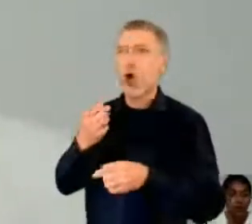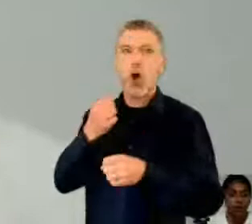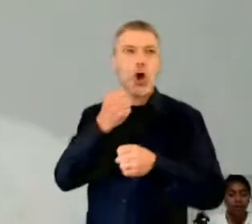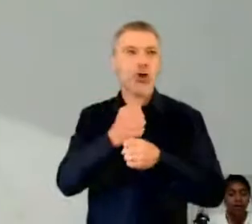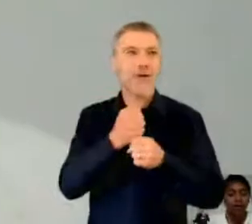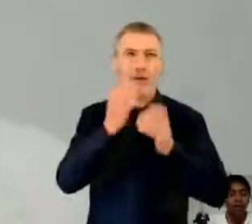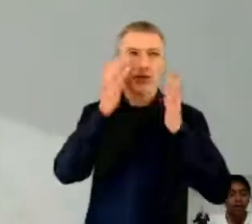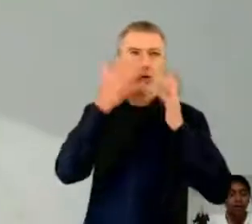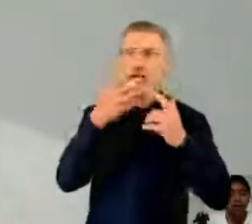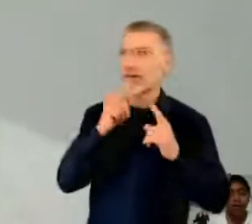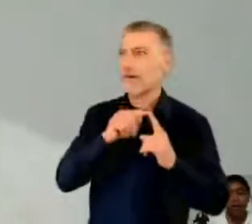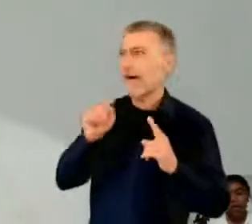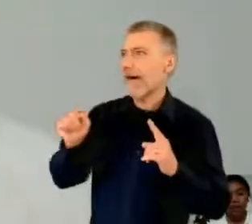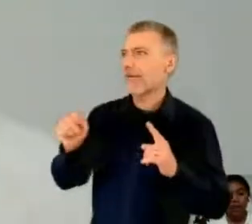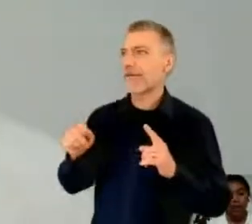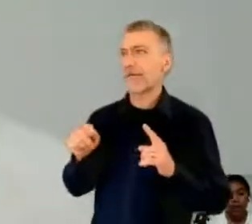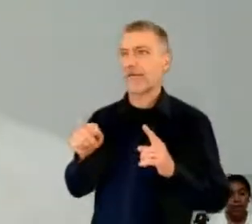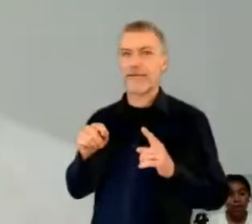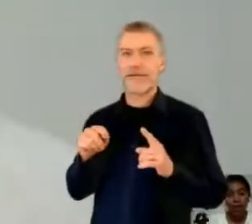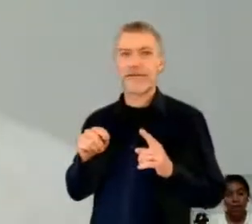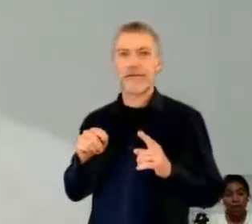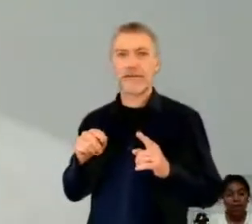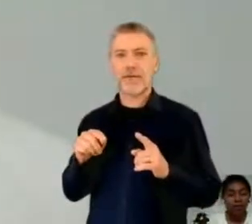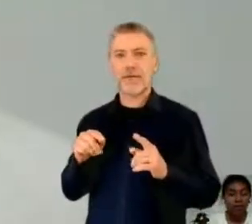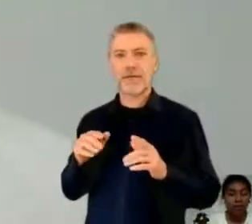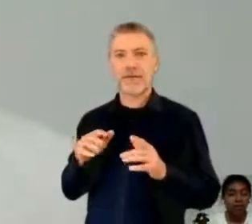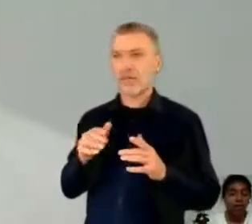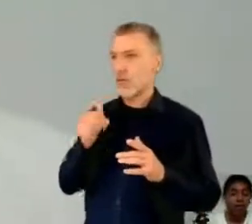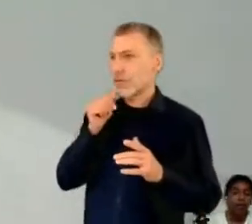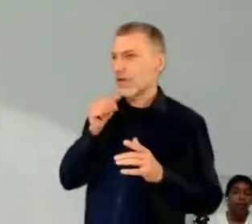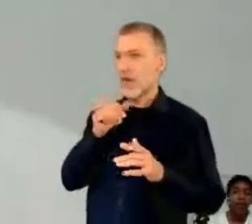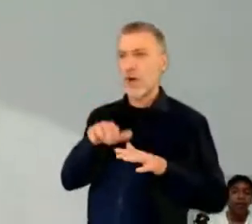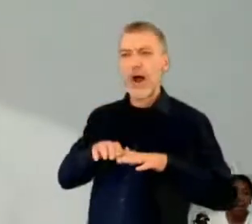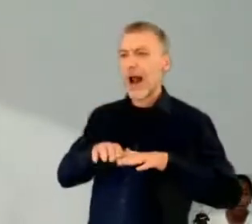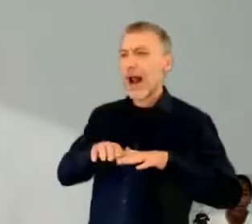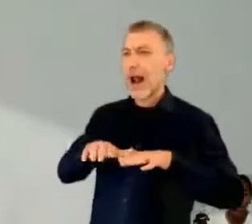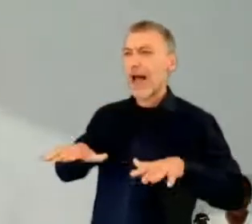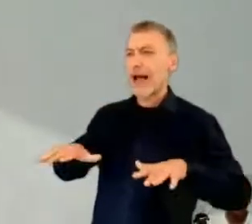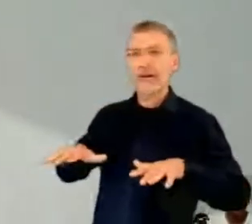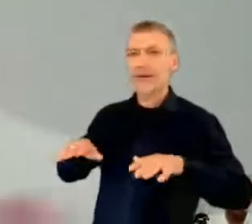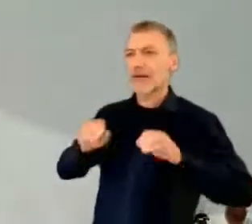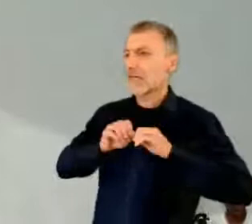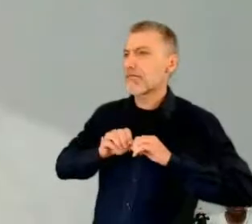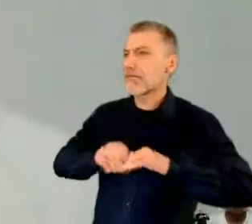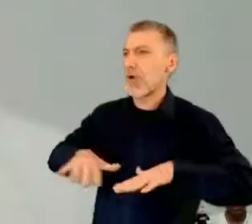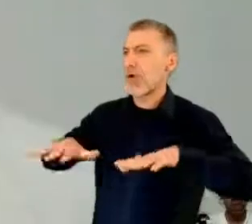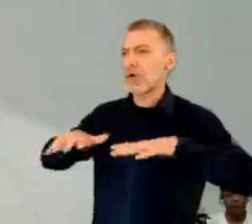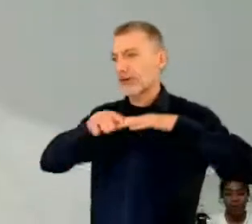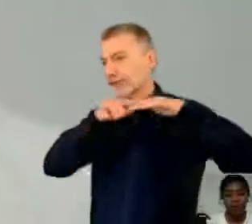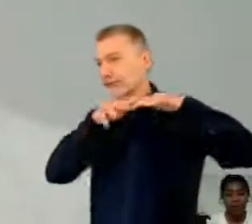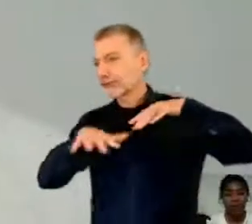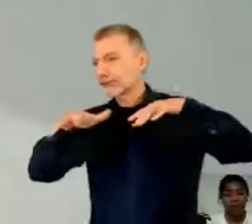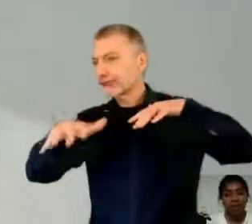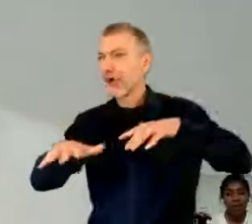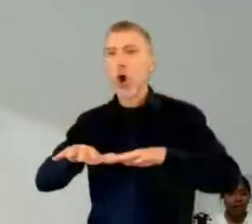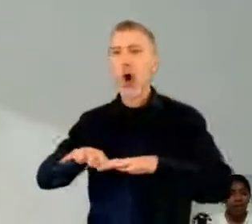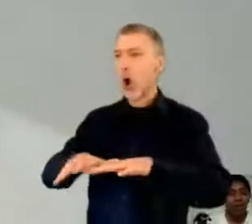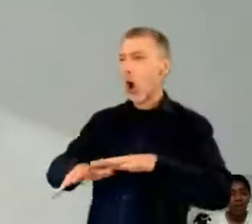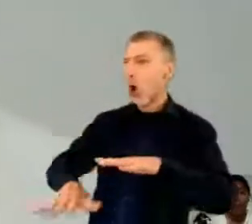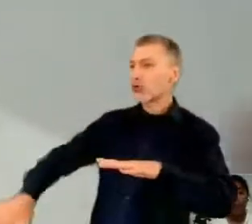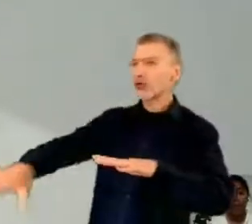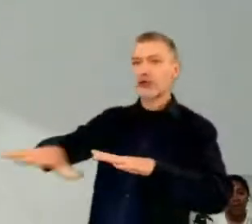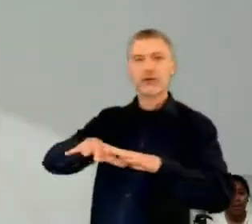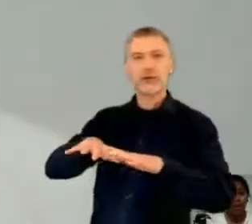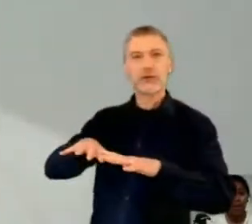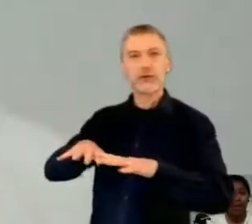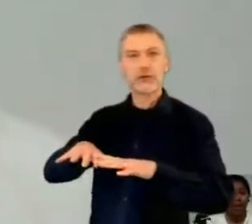this, especially land pollution, land plastic pollution going into the oceans and causing, everyone knows about the gyres and